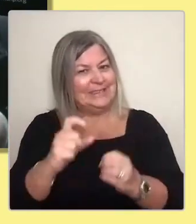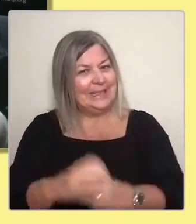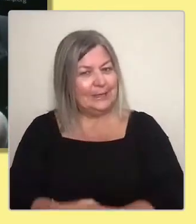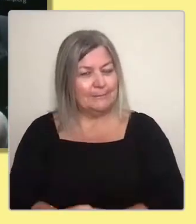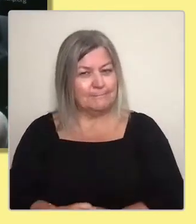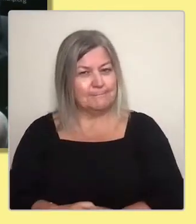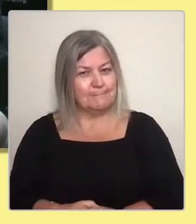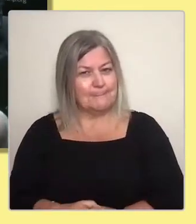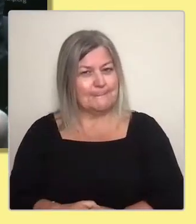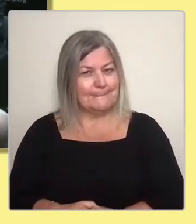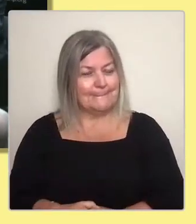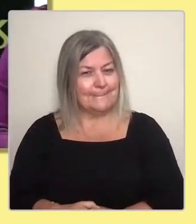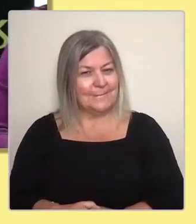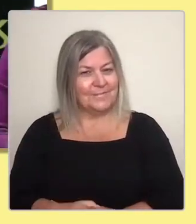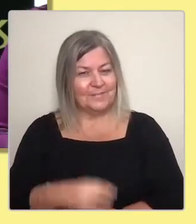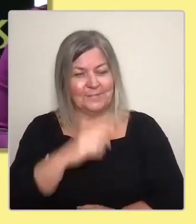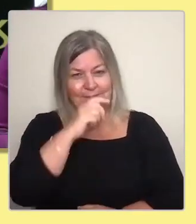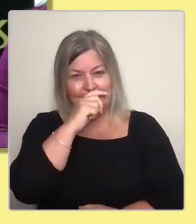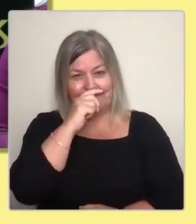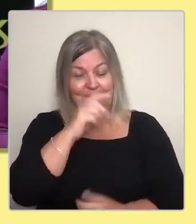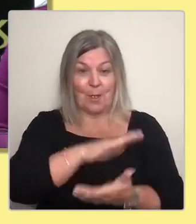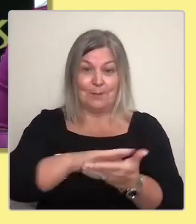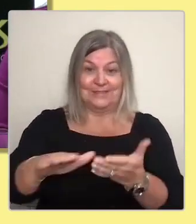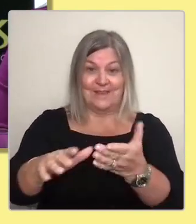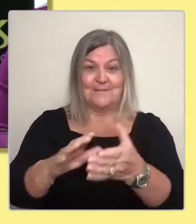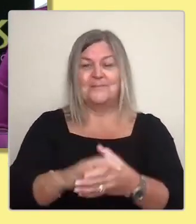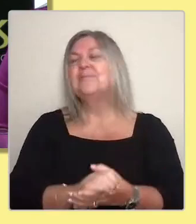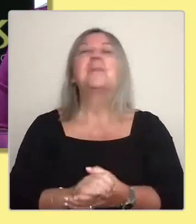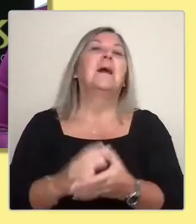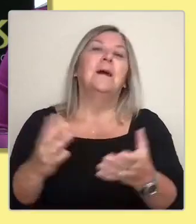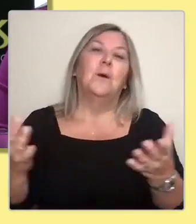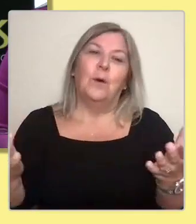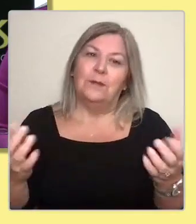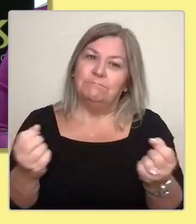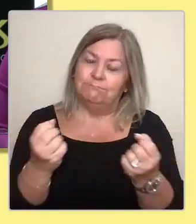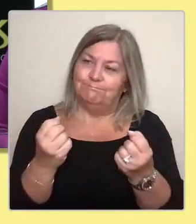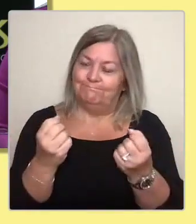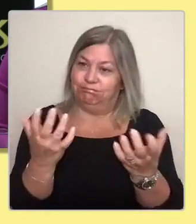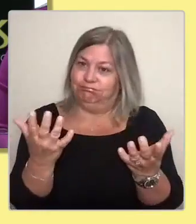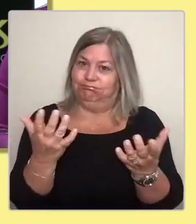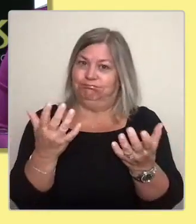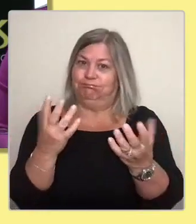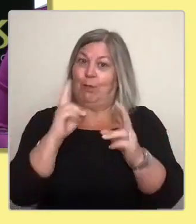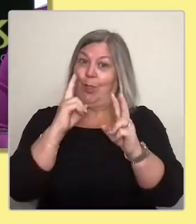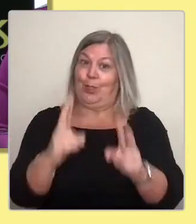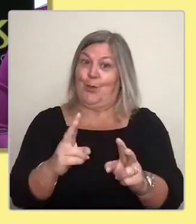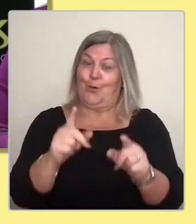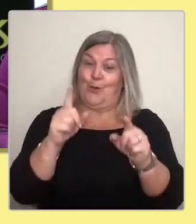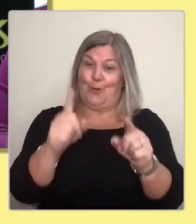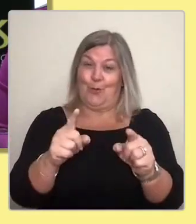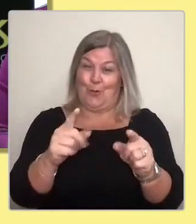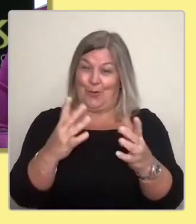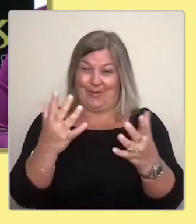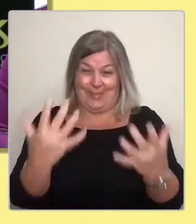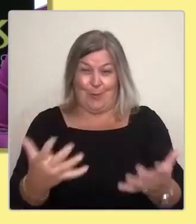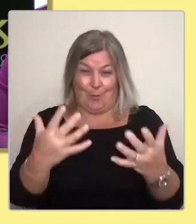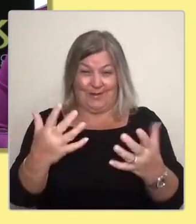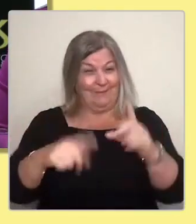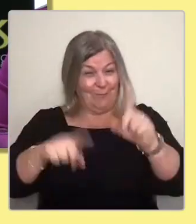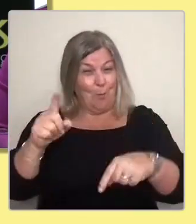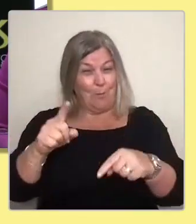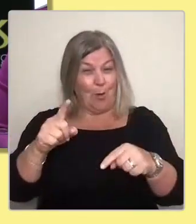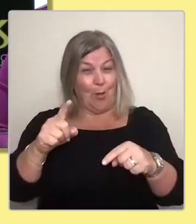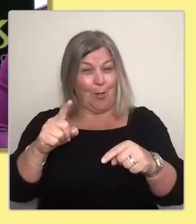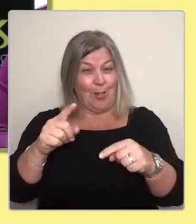we start with Hamza. Well, just look at the mess that they've made of Match of the Day, BBC. And by the